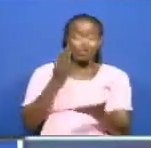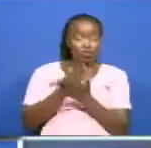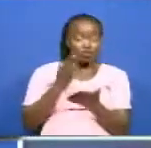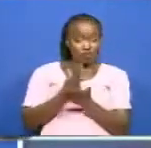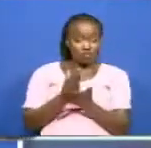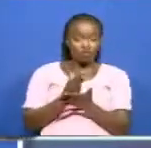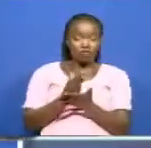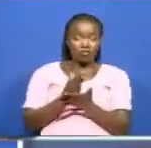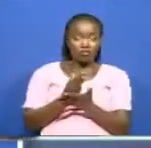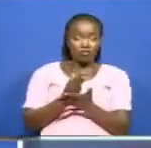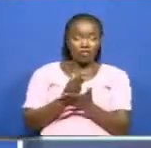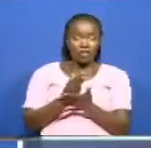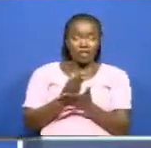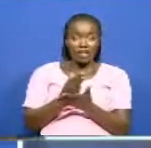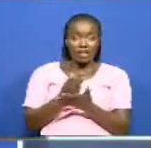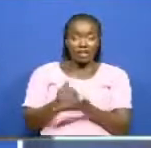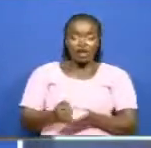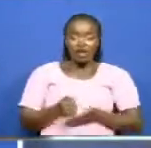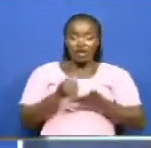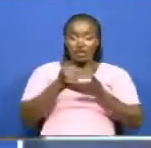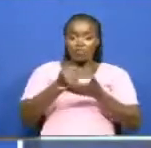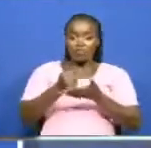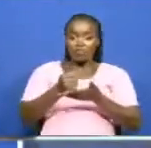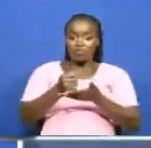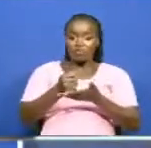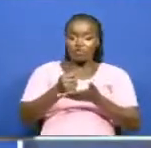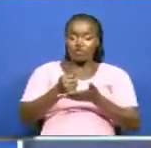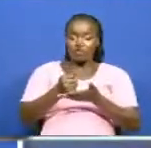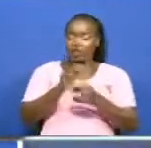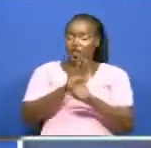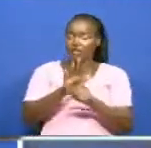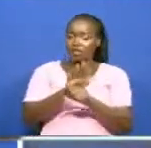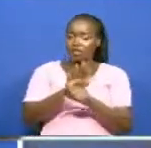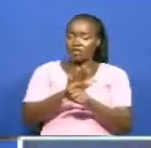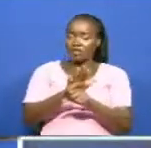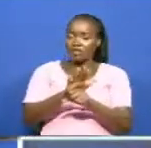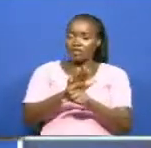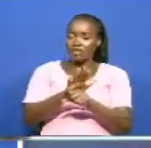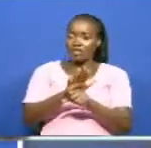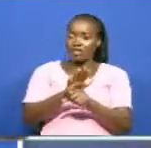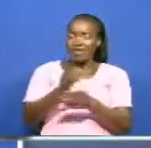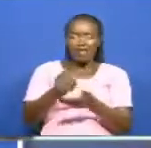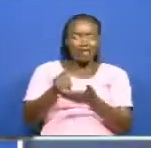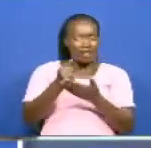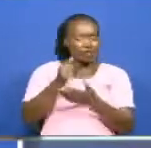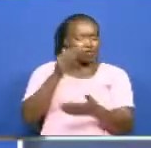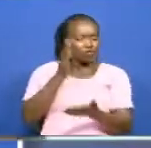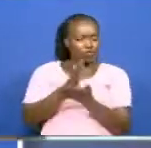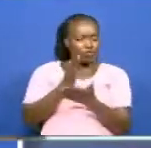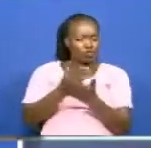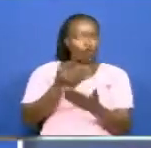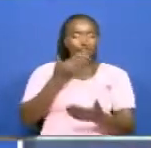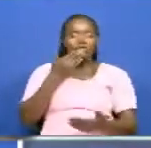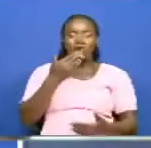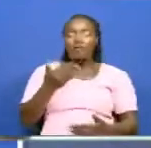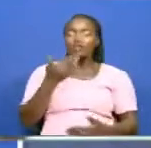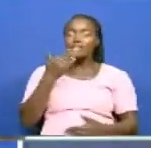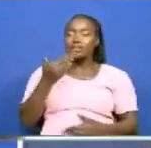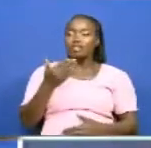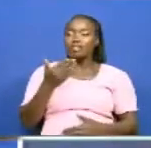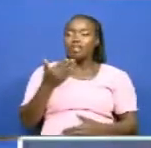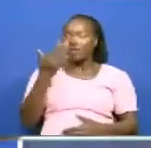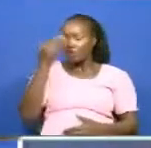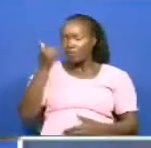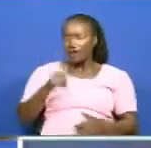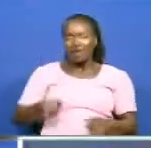kwamba, itatufa na inatusaidia. Na humradi ulitusaidia sana, twashukuru kwa maana ile maisha